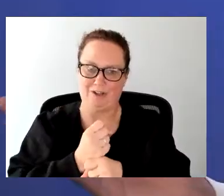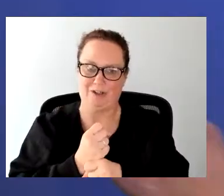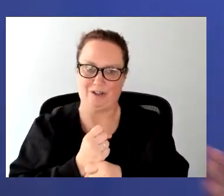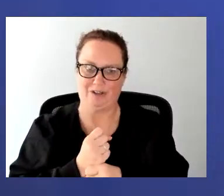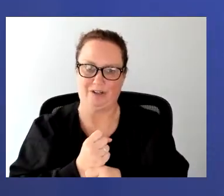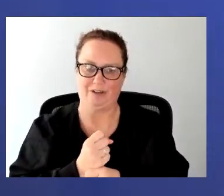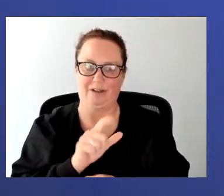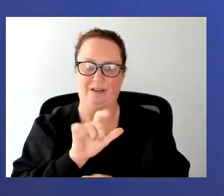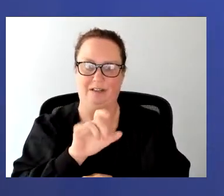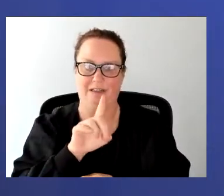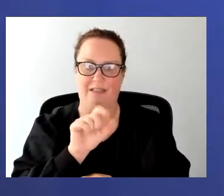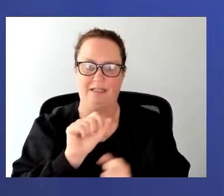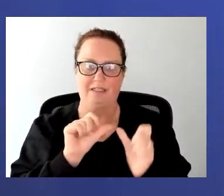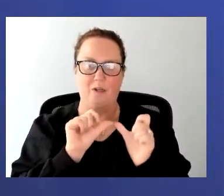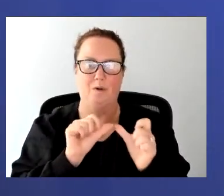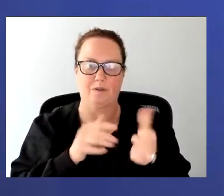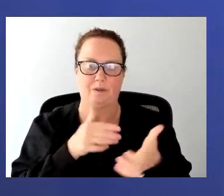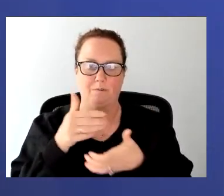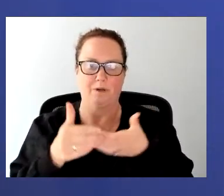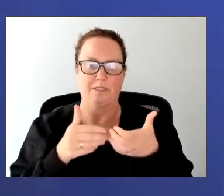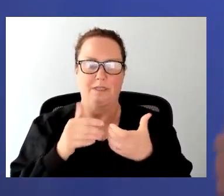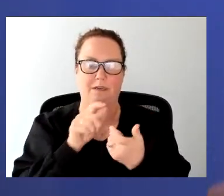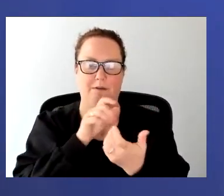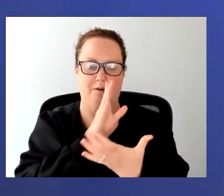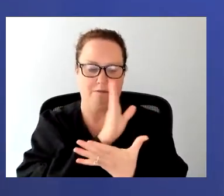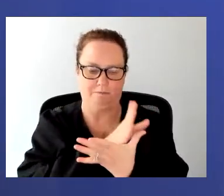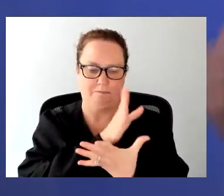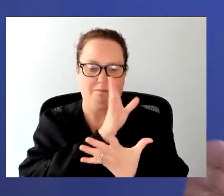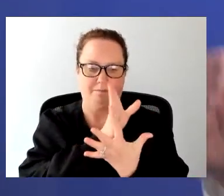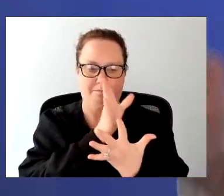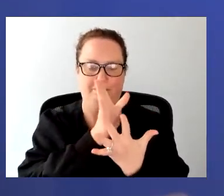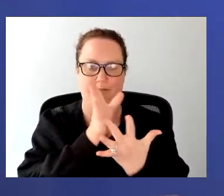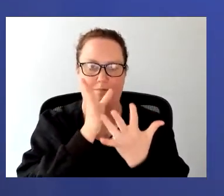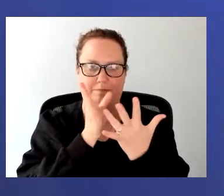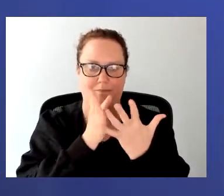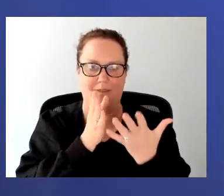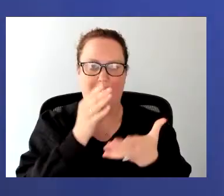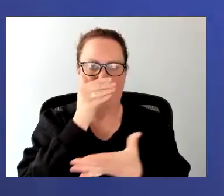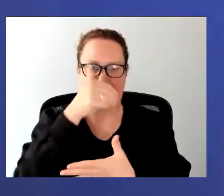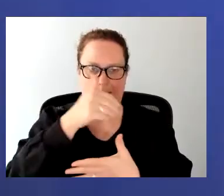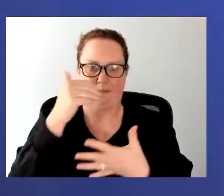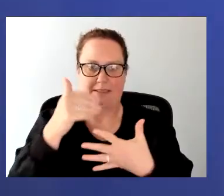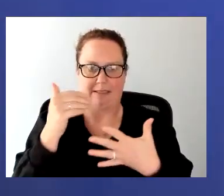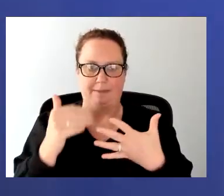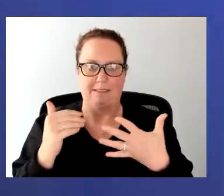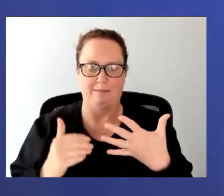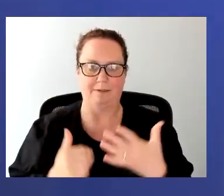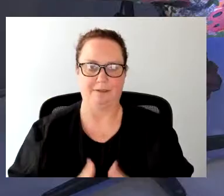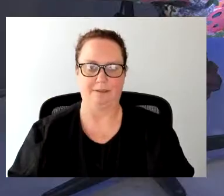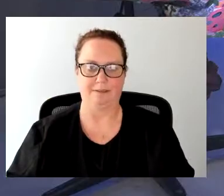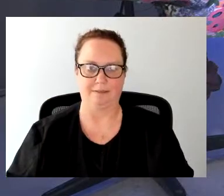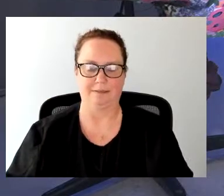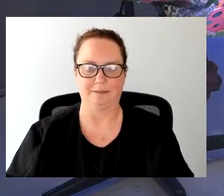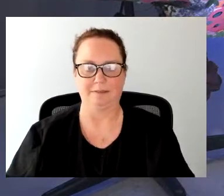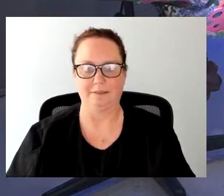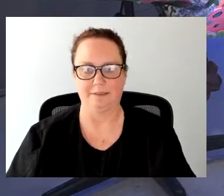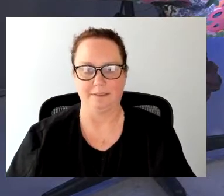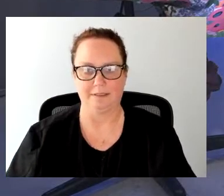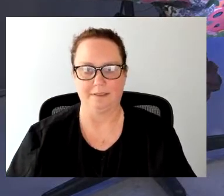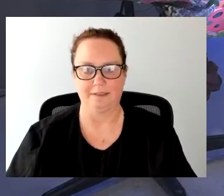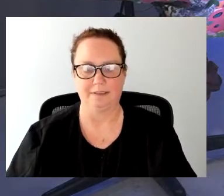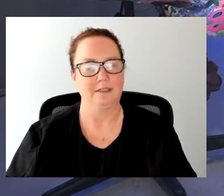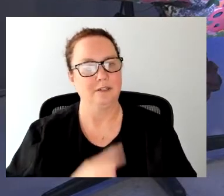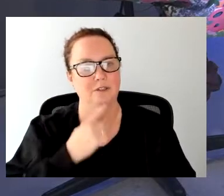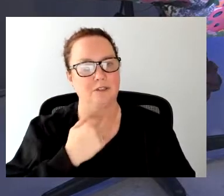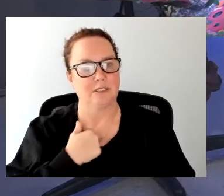Linda is going through this process meticulously, courageously, step by step. So Linda, maybe you can tell us a little bit.